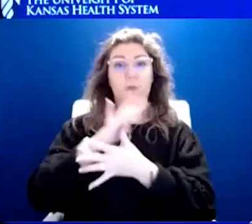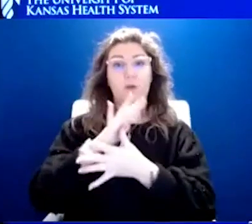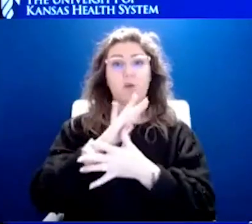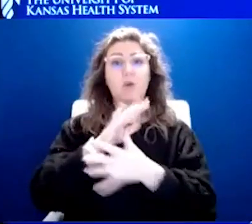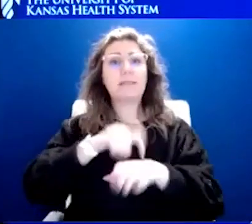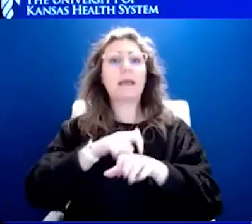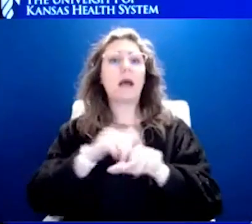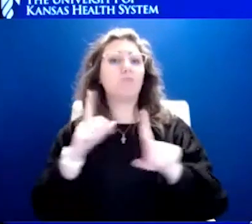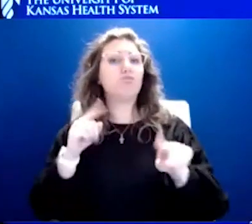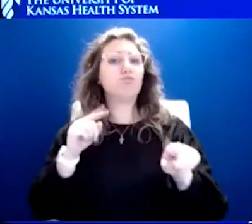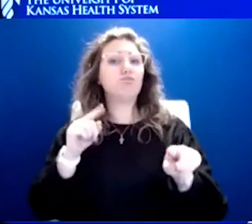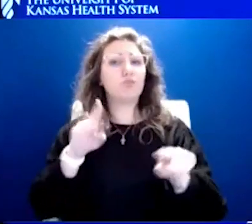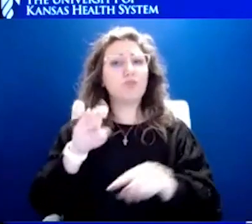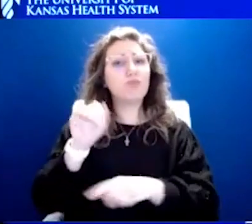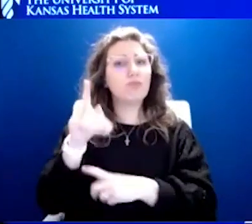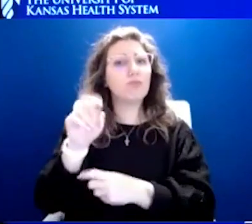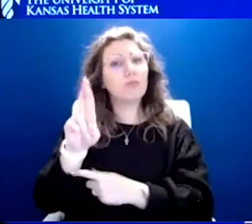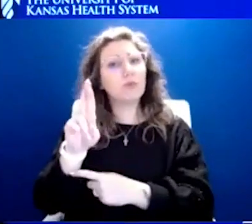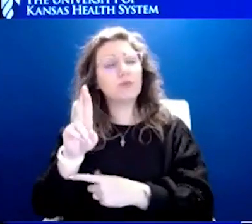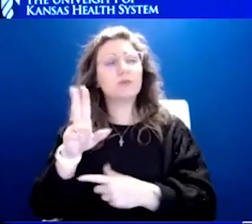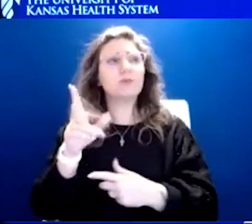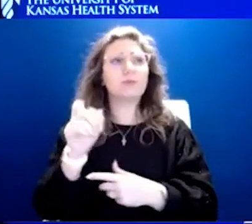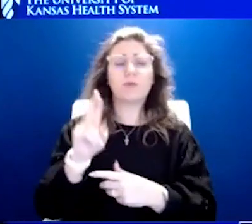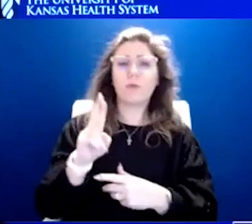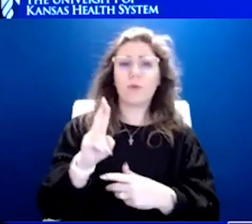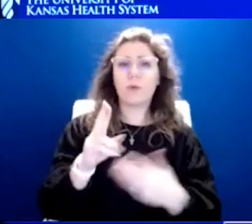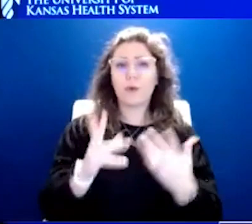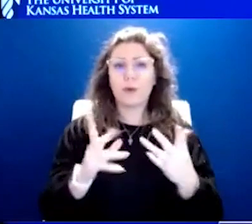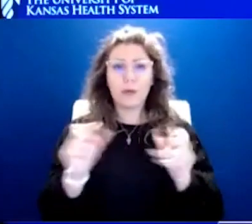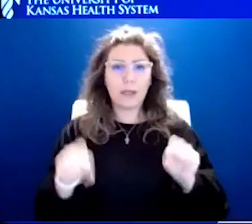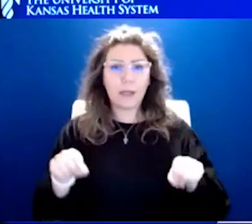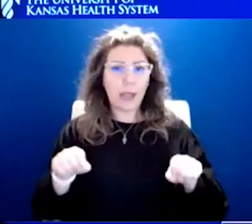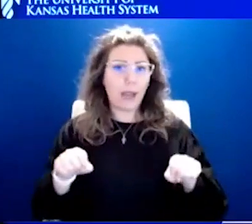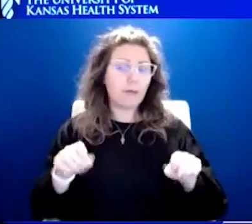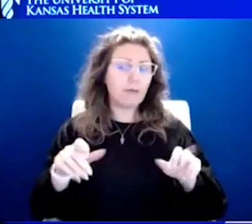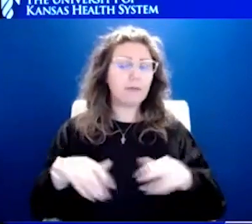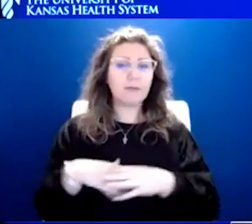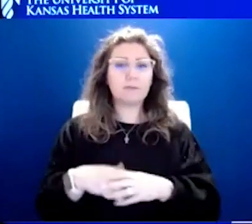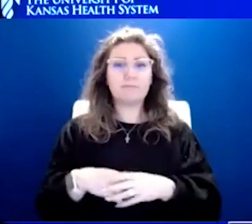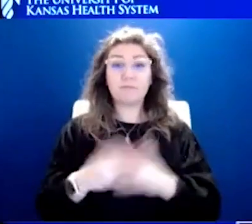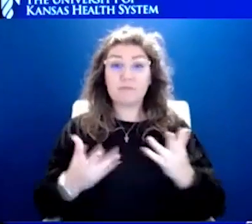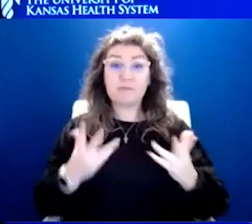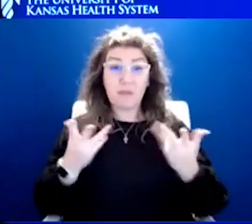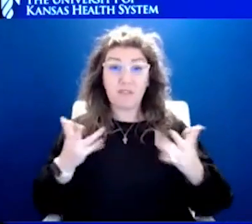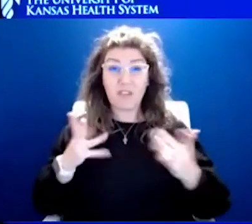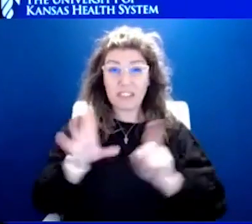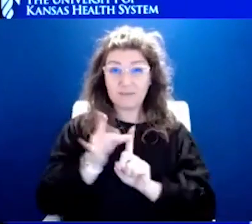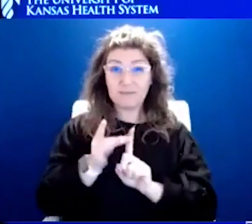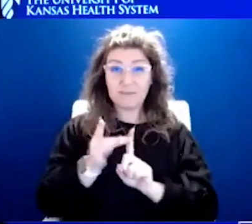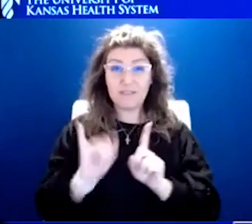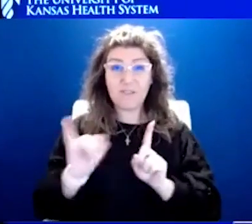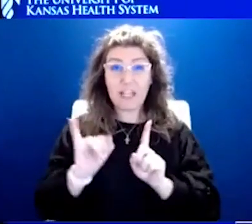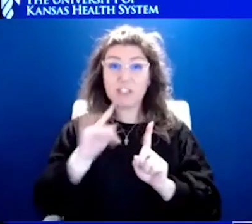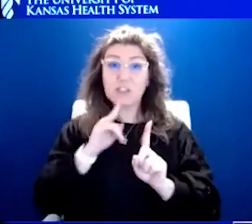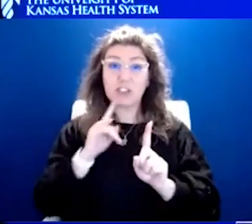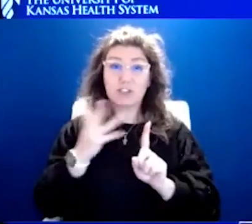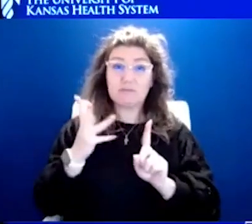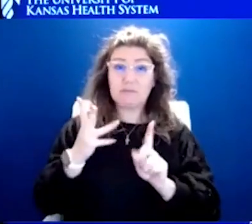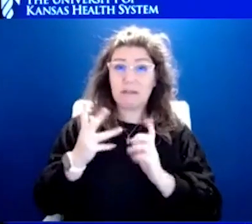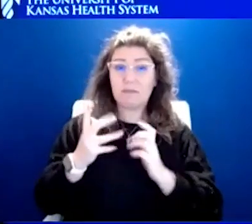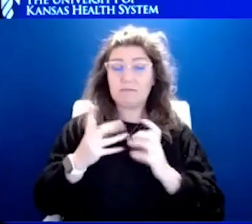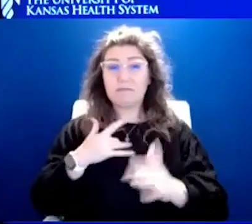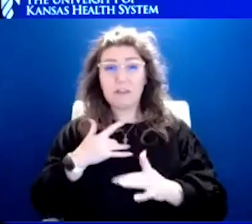that. Certainly that can be. Maybe they've had the infection before and feel that with their vaccination and a